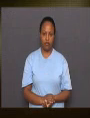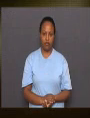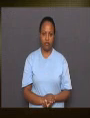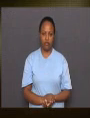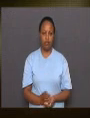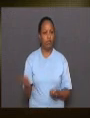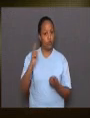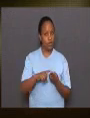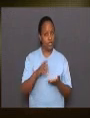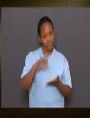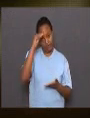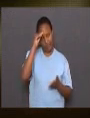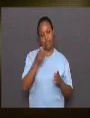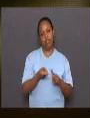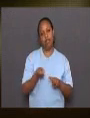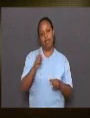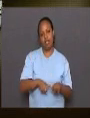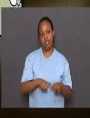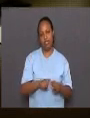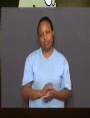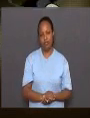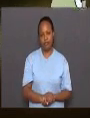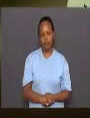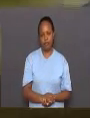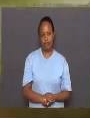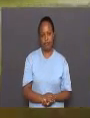Let's get back to our lesson.